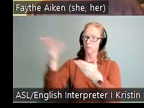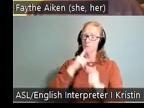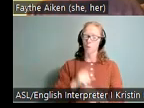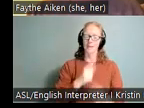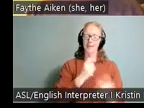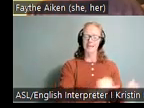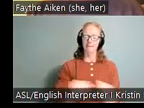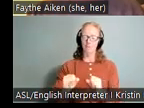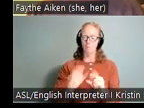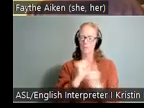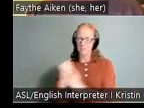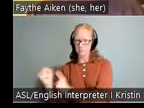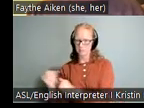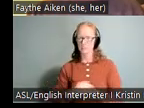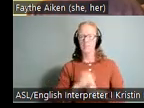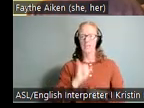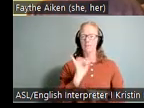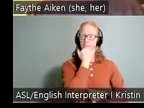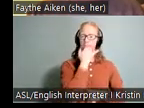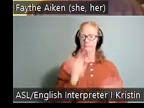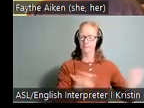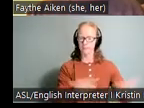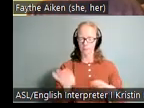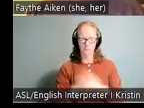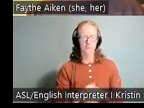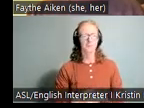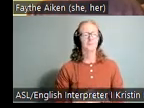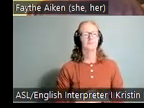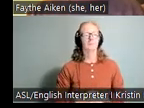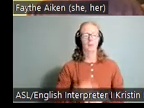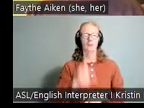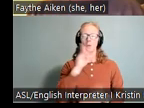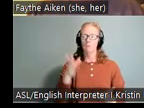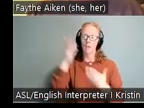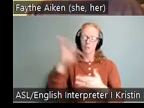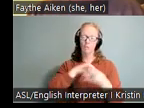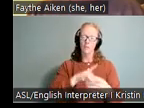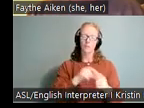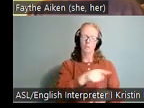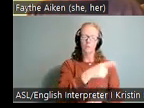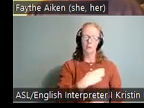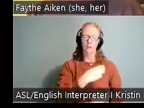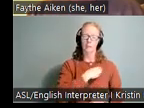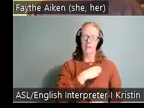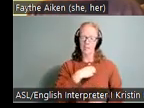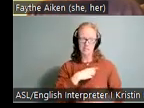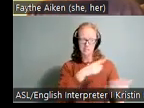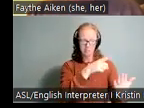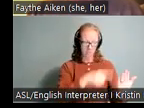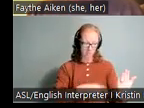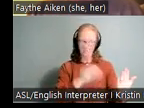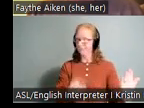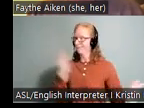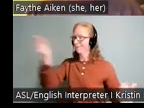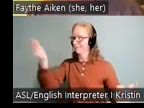misconduct cases. The board may make policy recommendations based on its review of complaints and closed misconduct